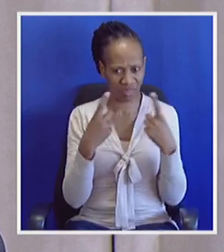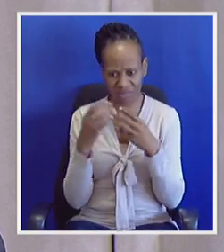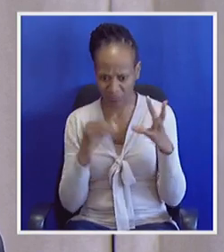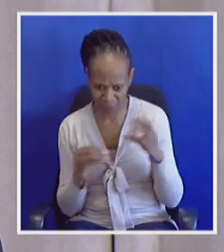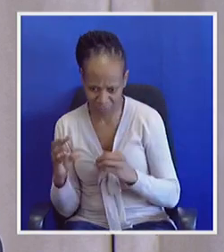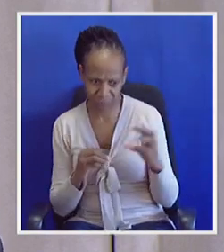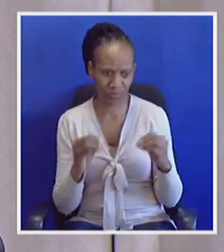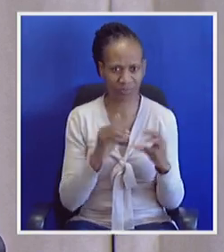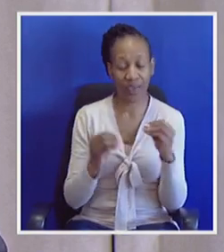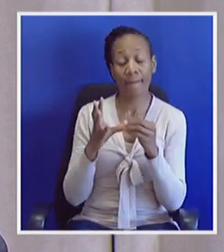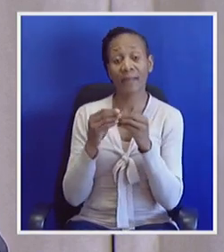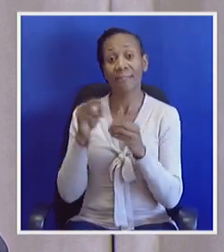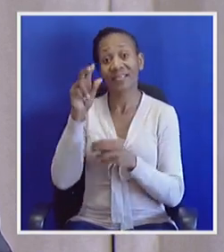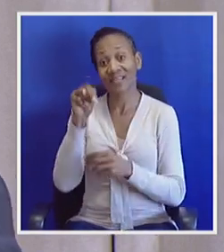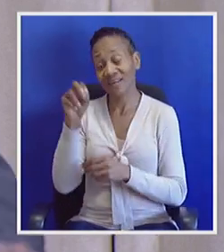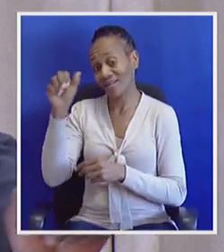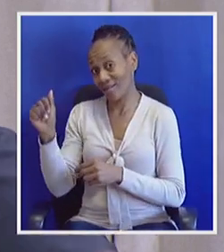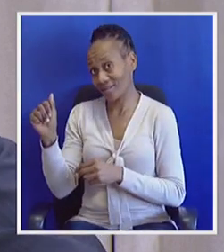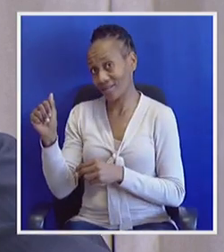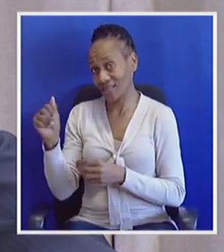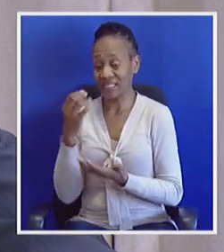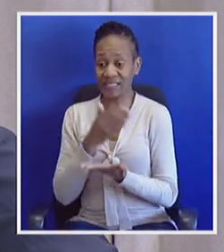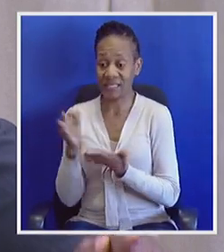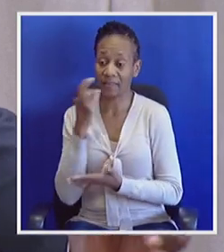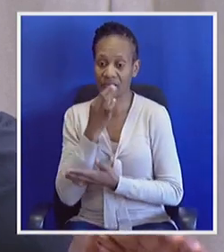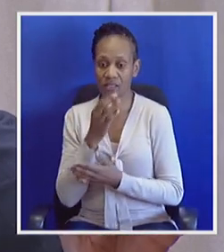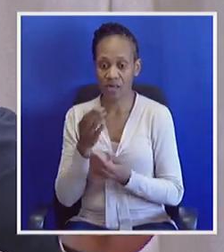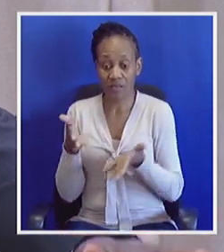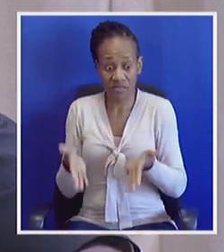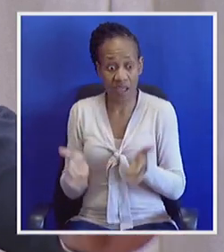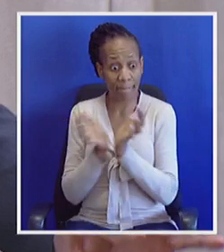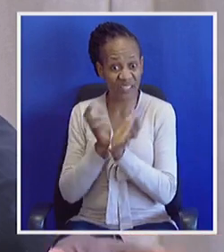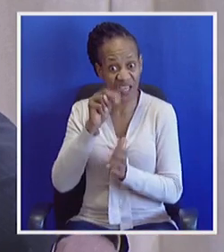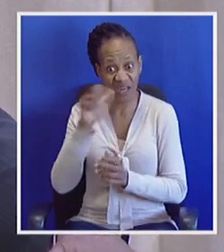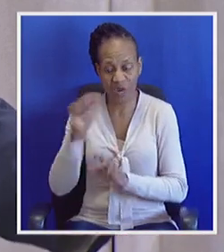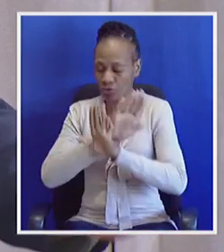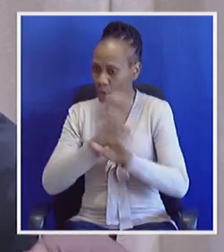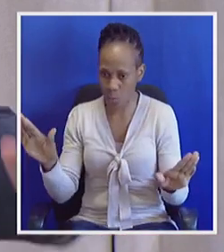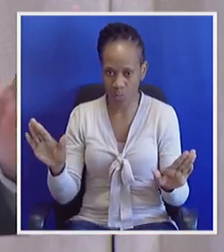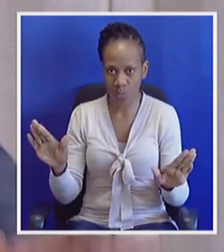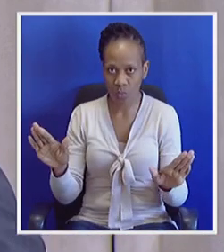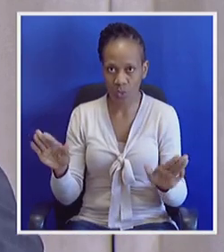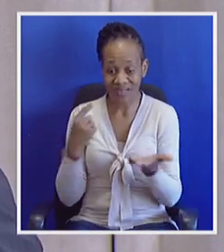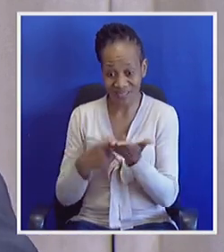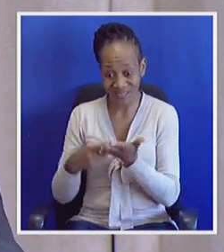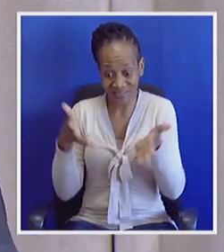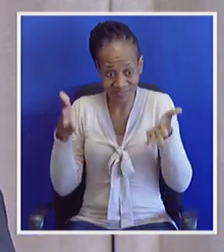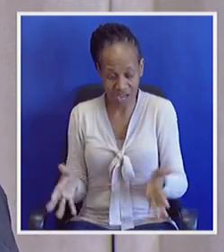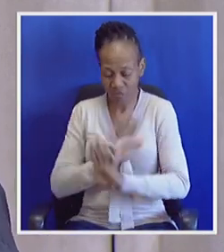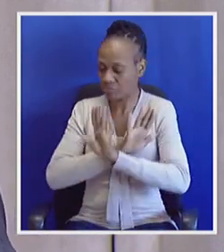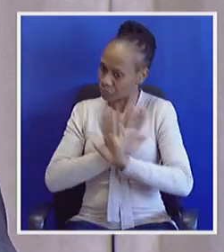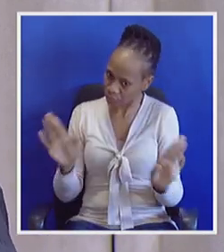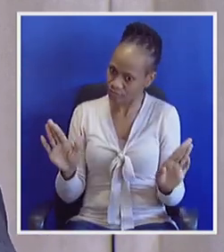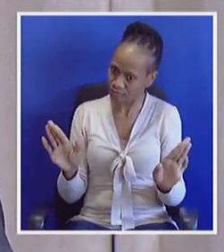the members in the National Assembly said, not here. We do not want this matter discussed here.